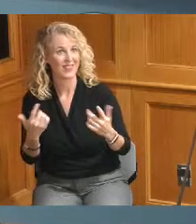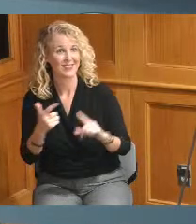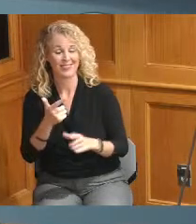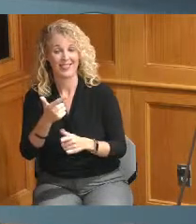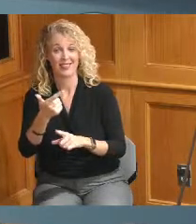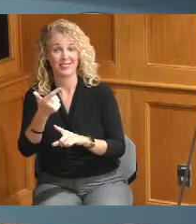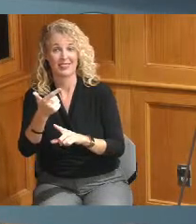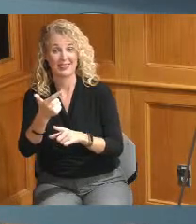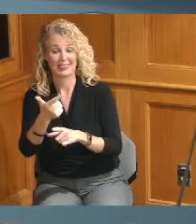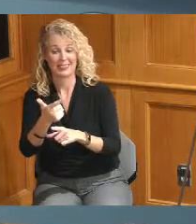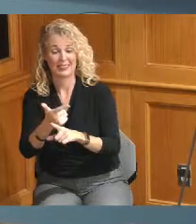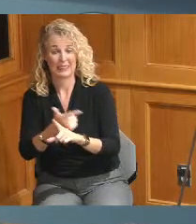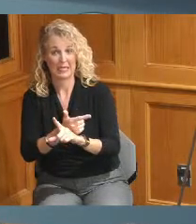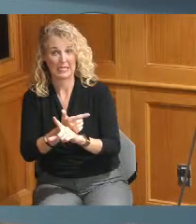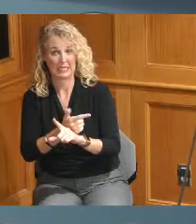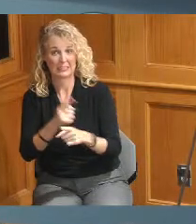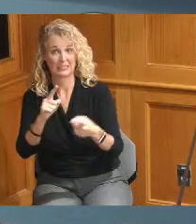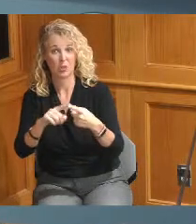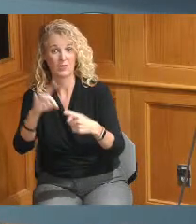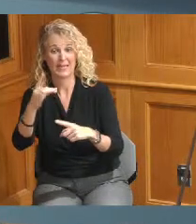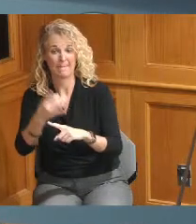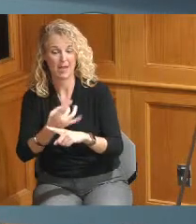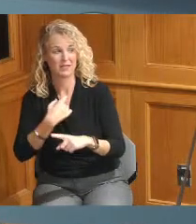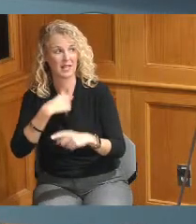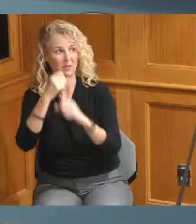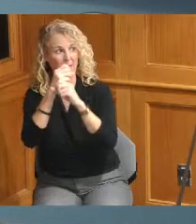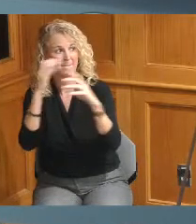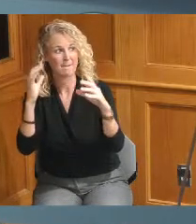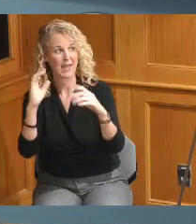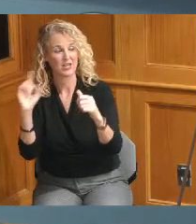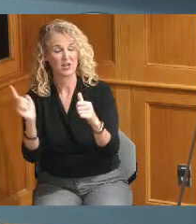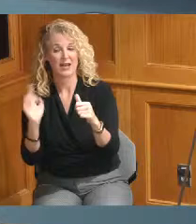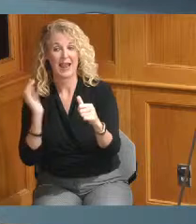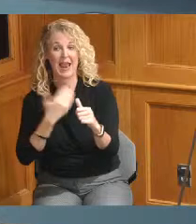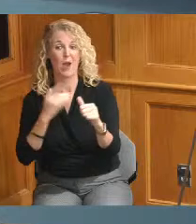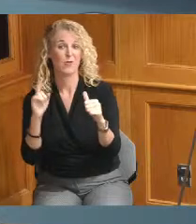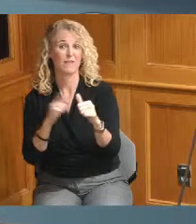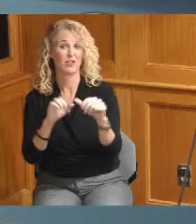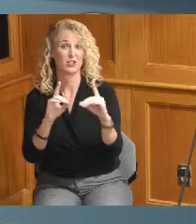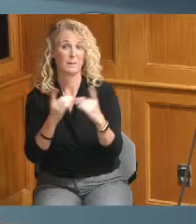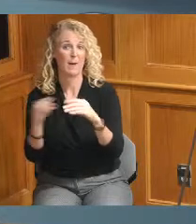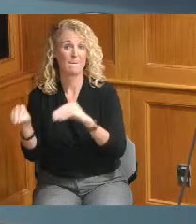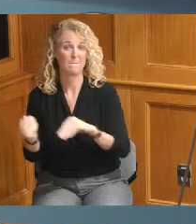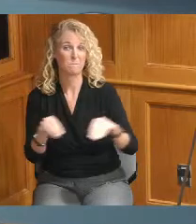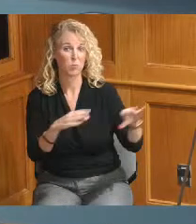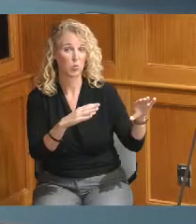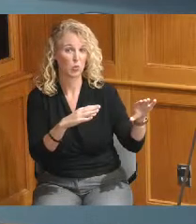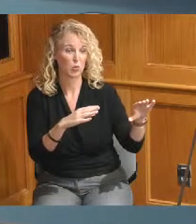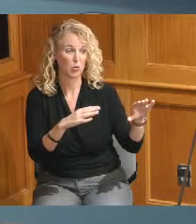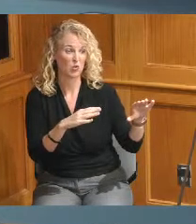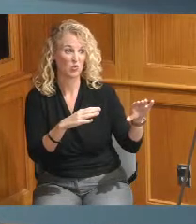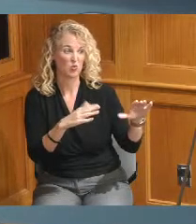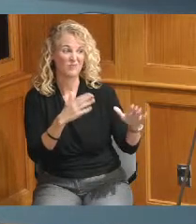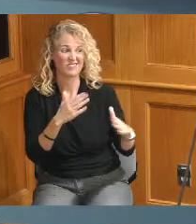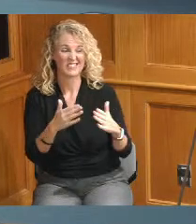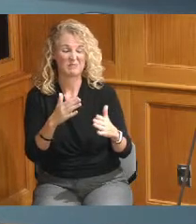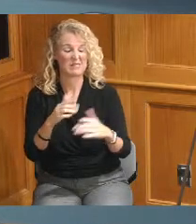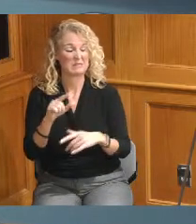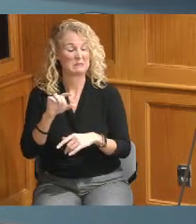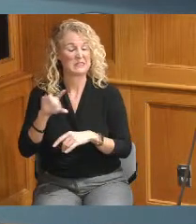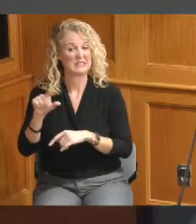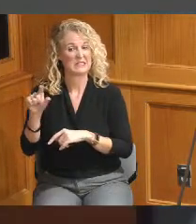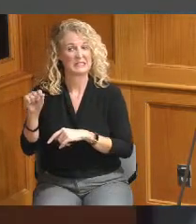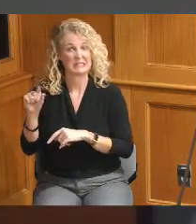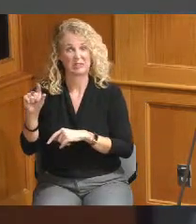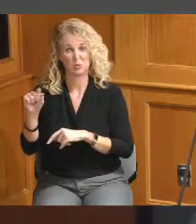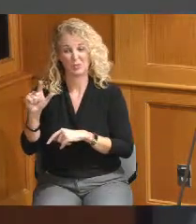with Mercy would be through 8 months. I would imagine the first department's probably moving in late 25, early